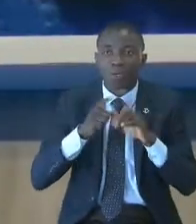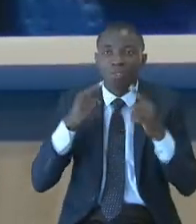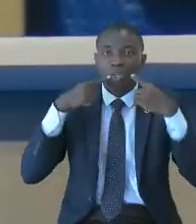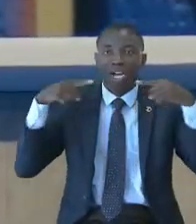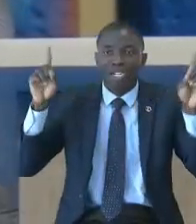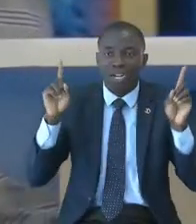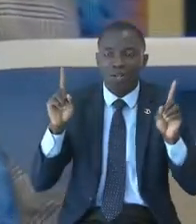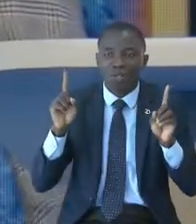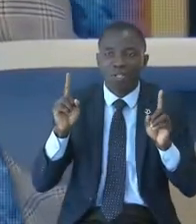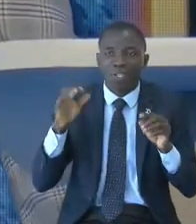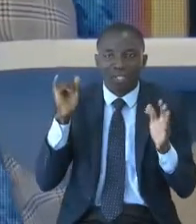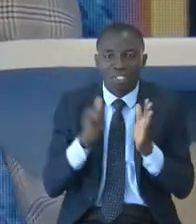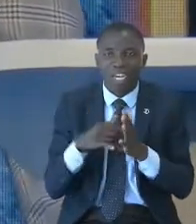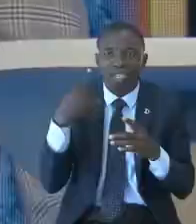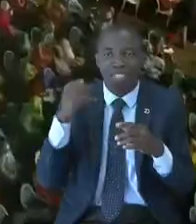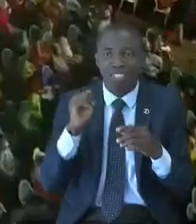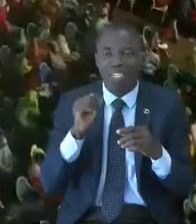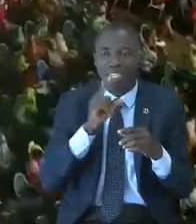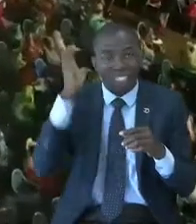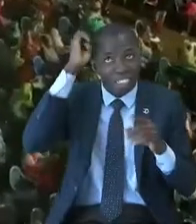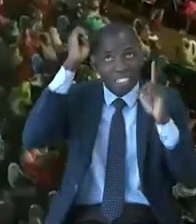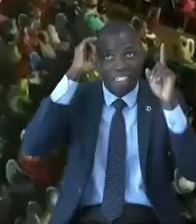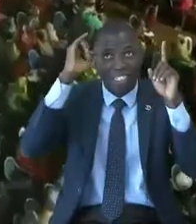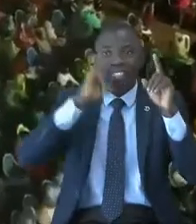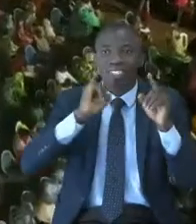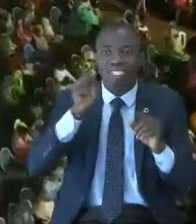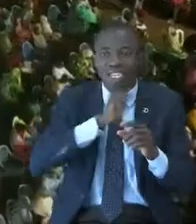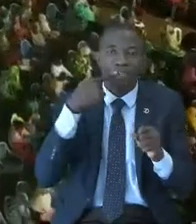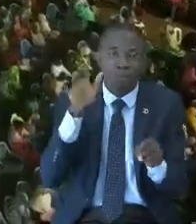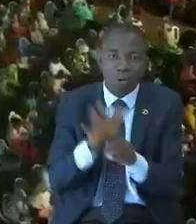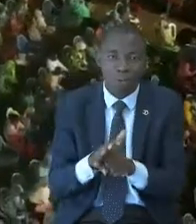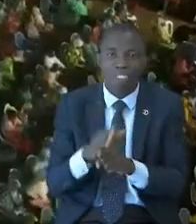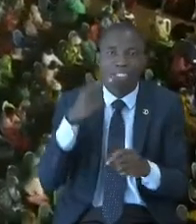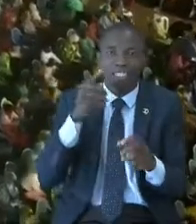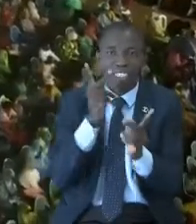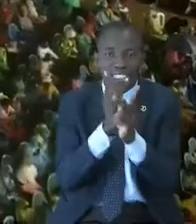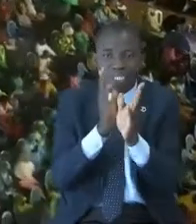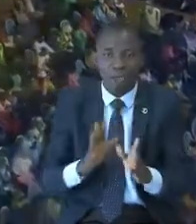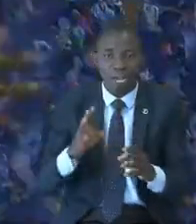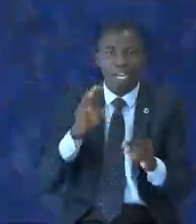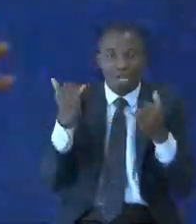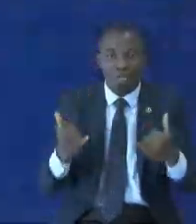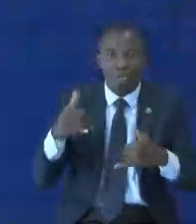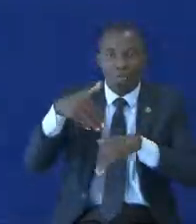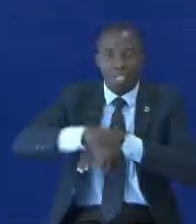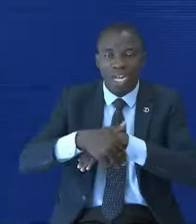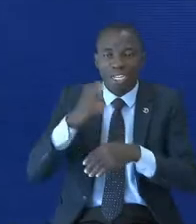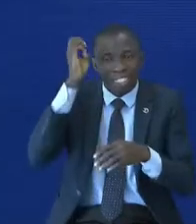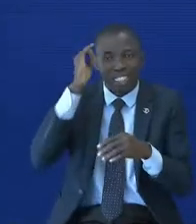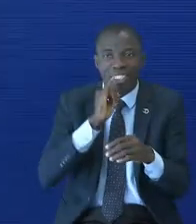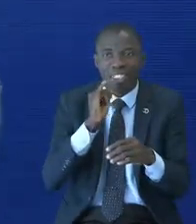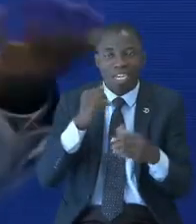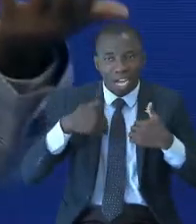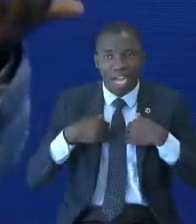God is a promise keeper. And tonight, he has a performance in your life.